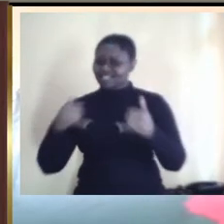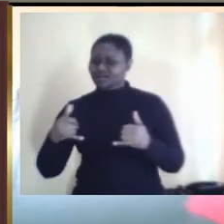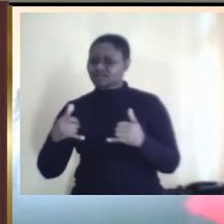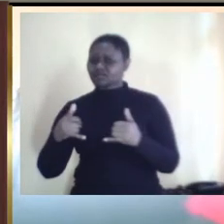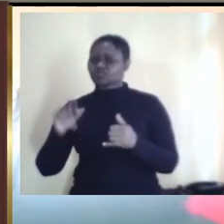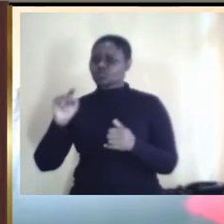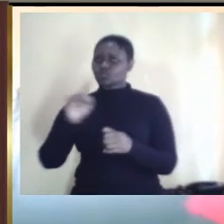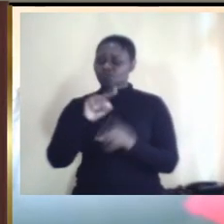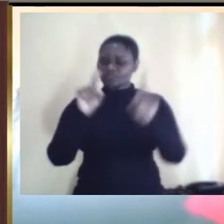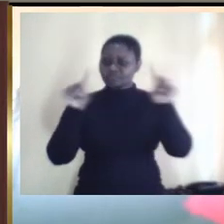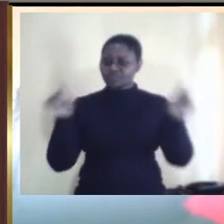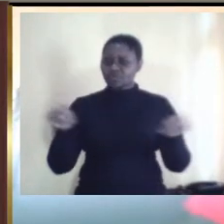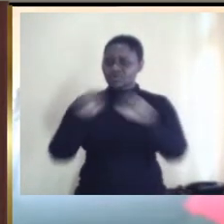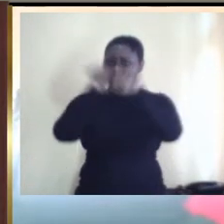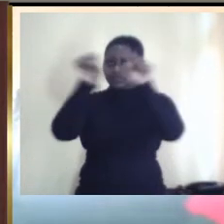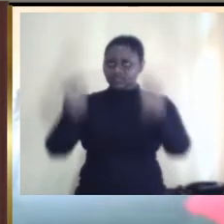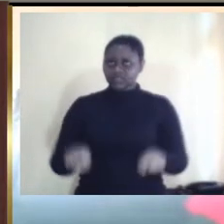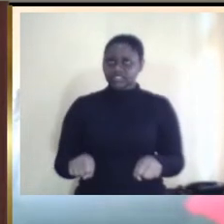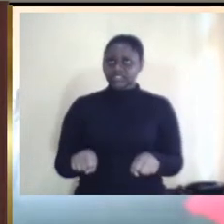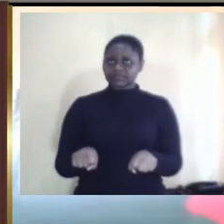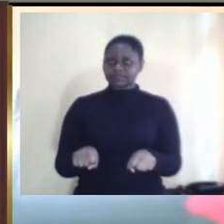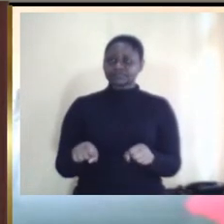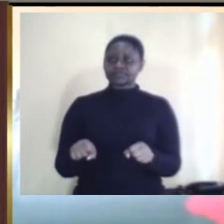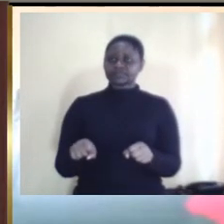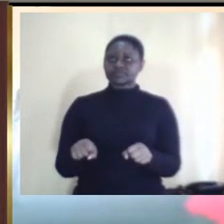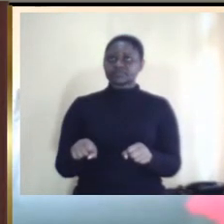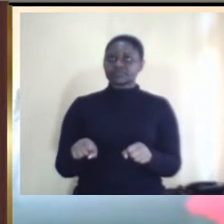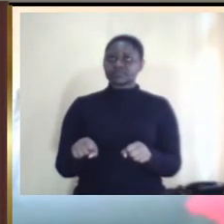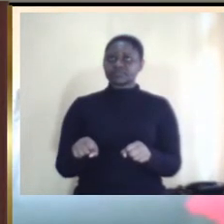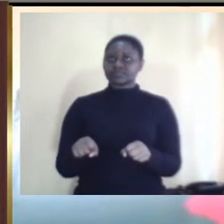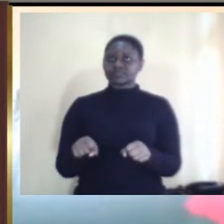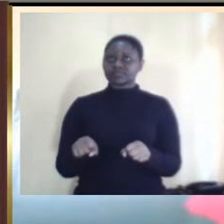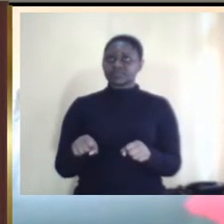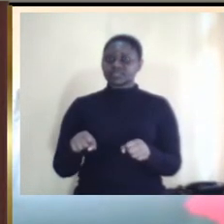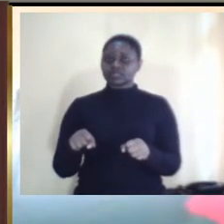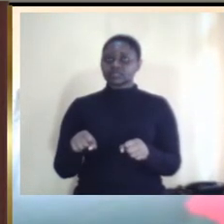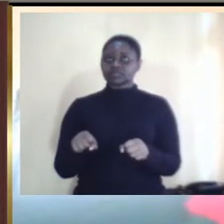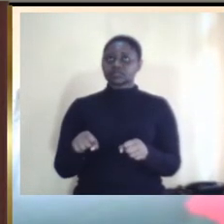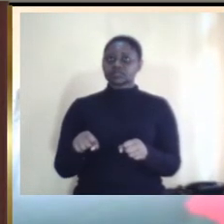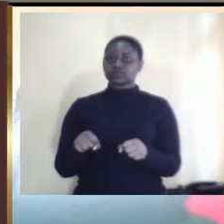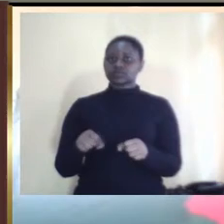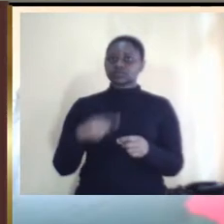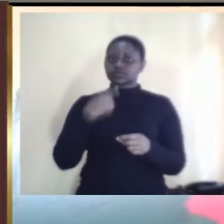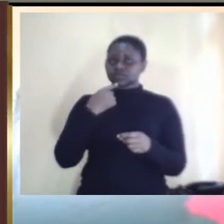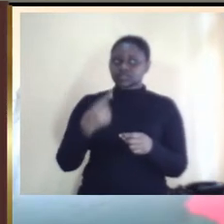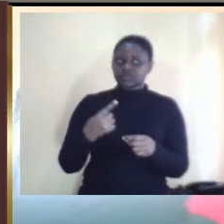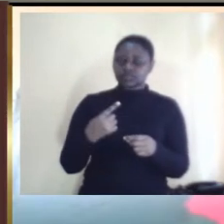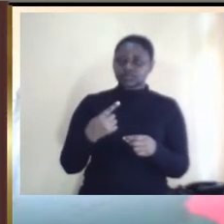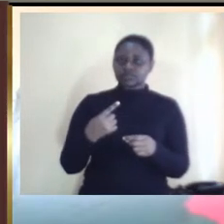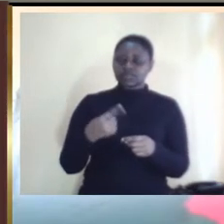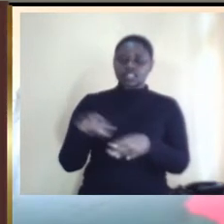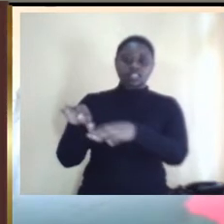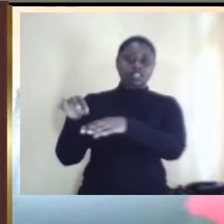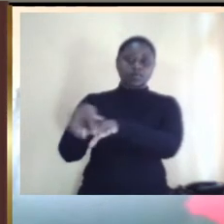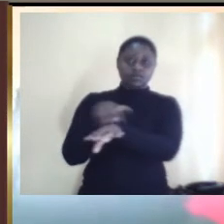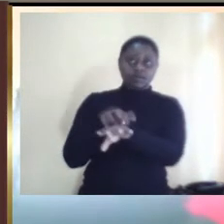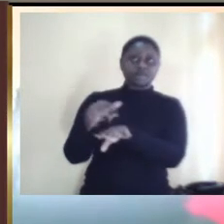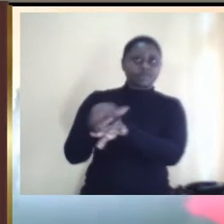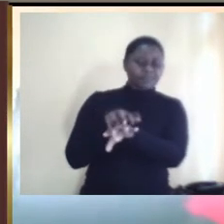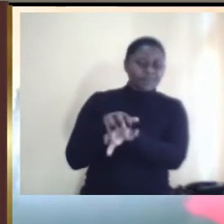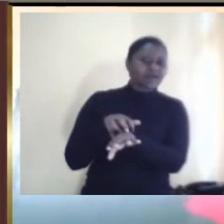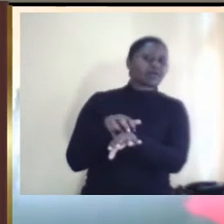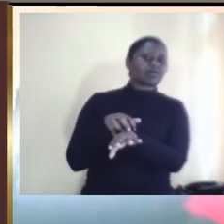all the systems we have put in place are working, and we are certain that the farmers that are farming